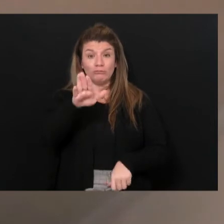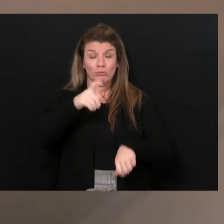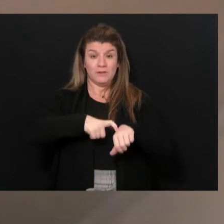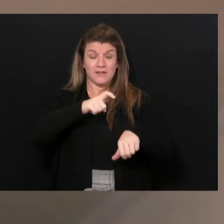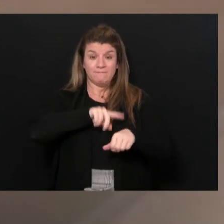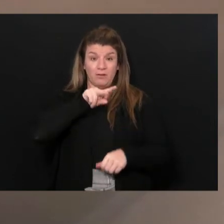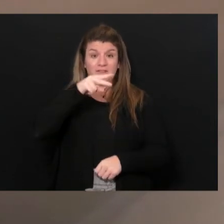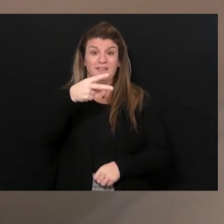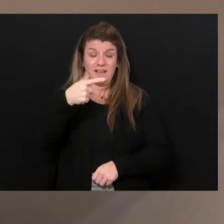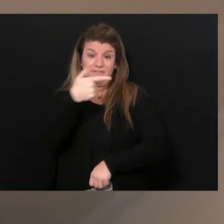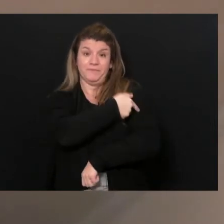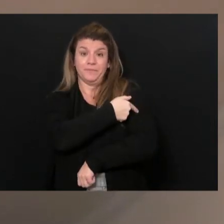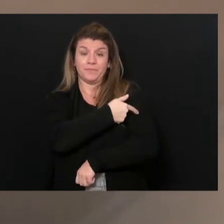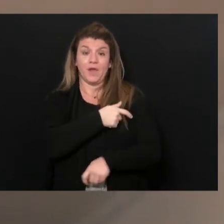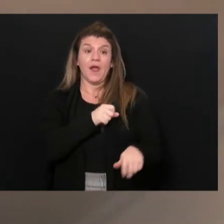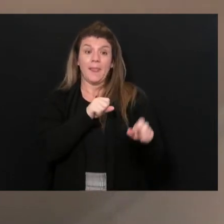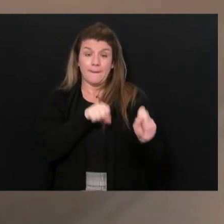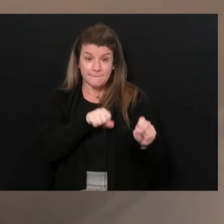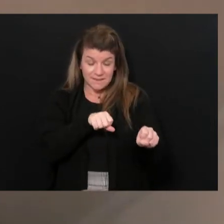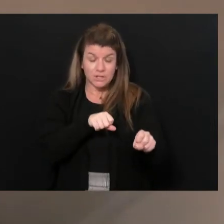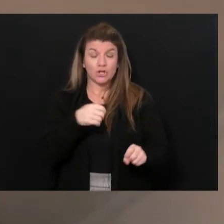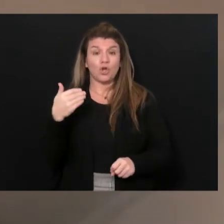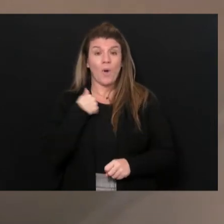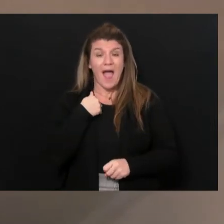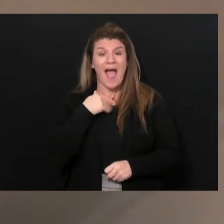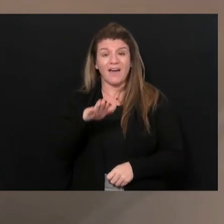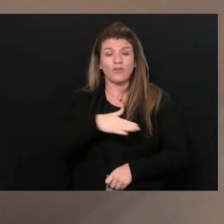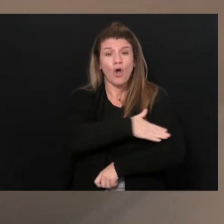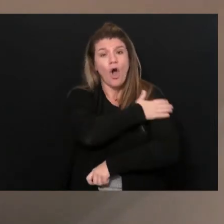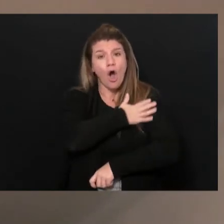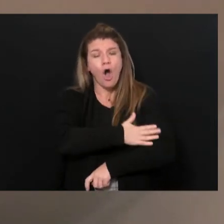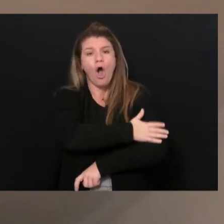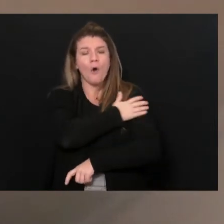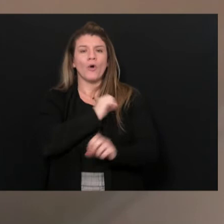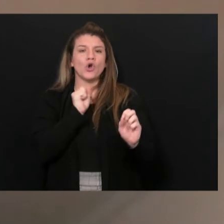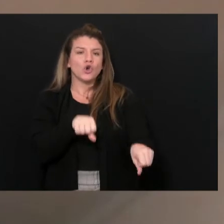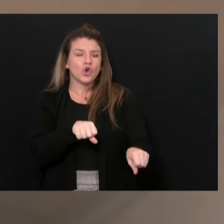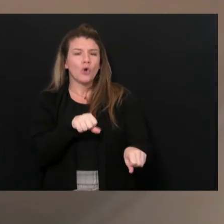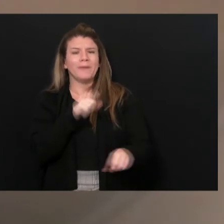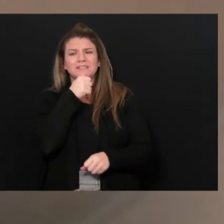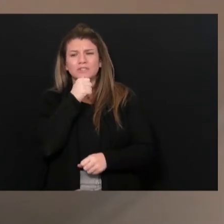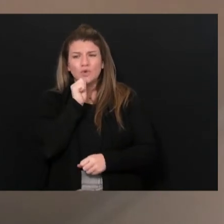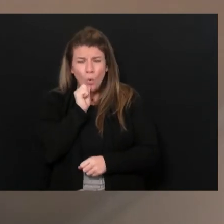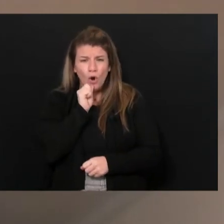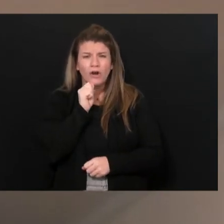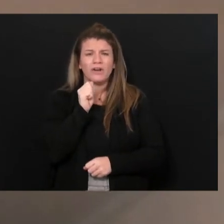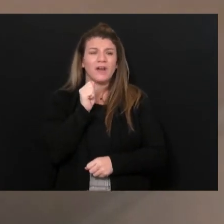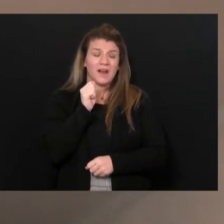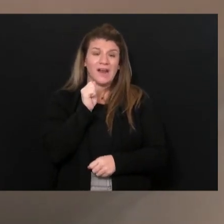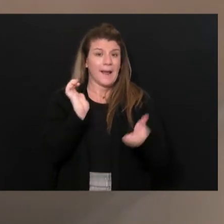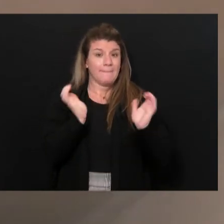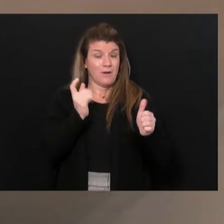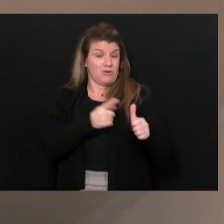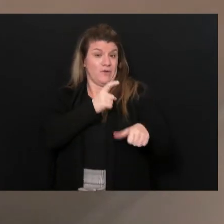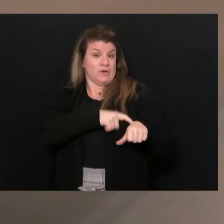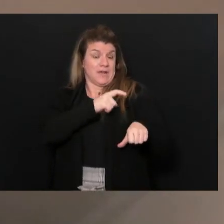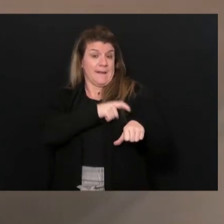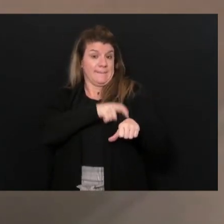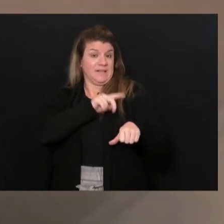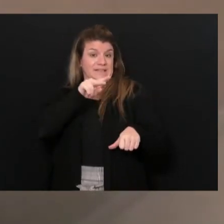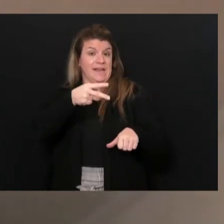there is the potential that you'll have an arm that's perhaps a little bit more sore than the first time that you get the